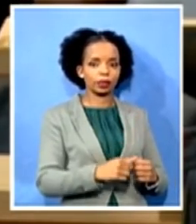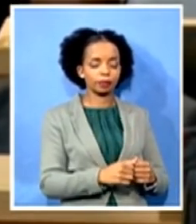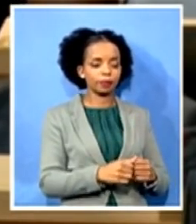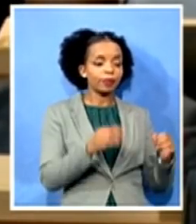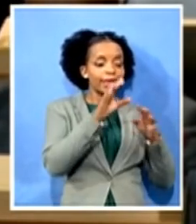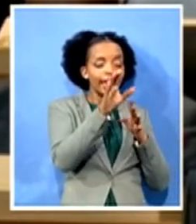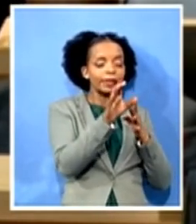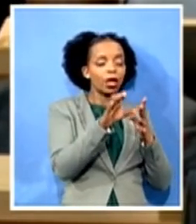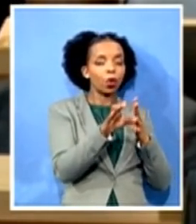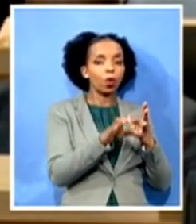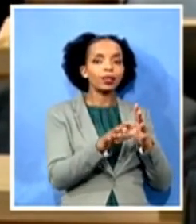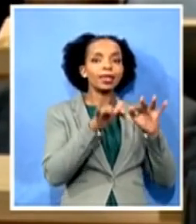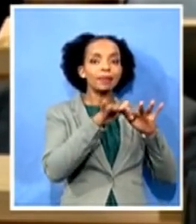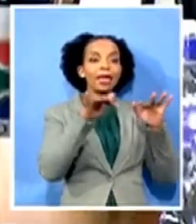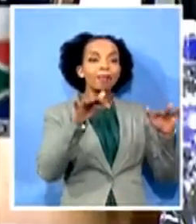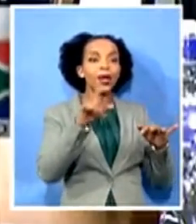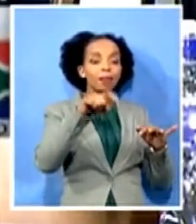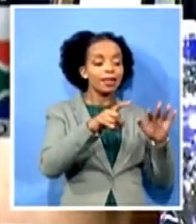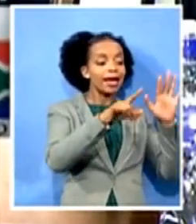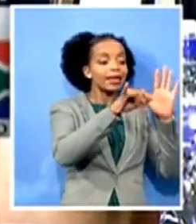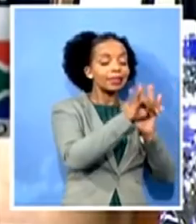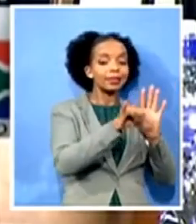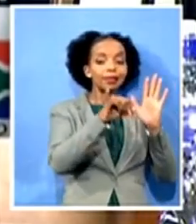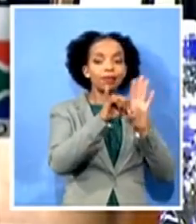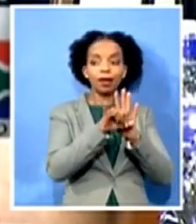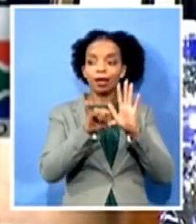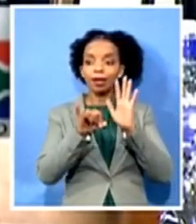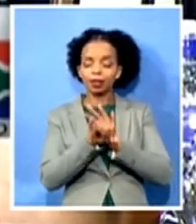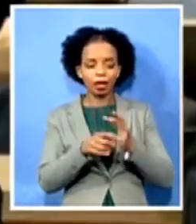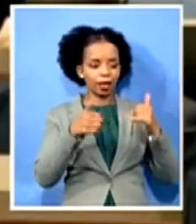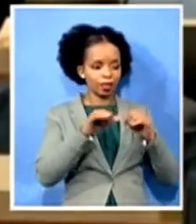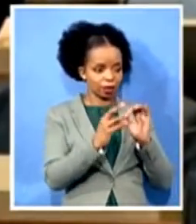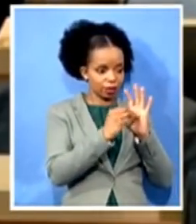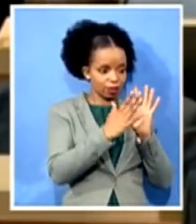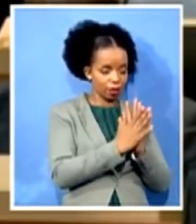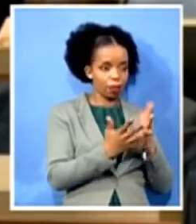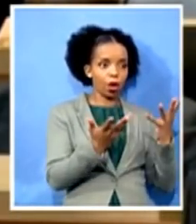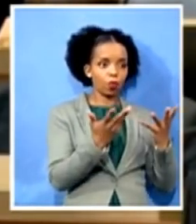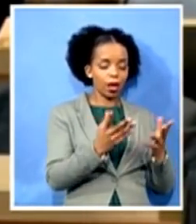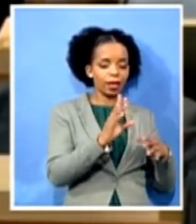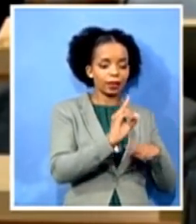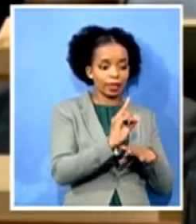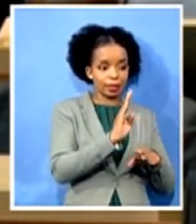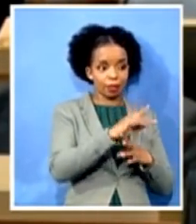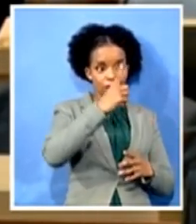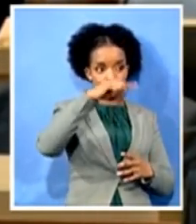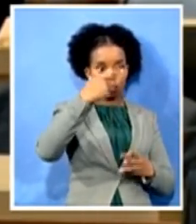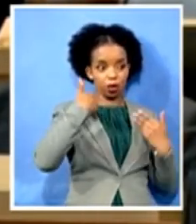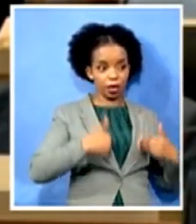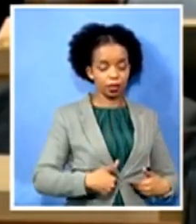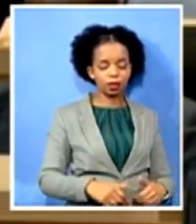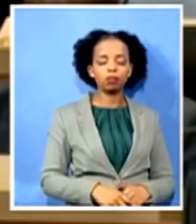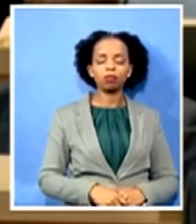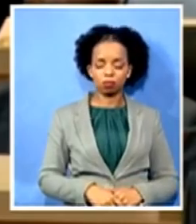onto a database. Correct? That is correct, Chair. That latter instruction from EXCO